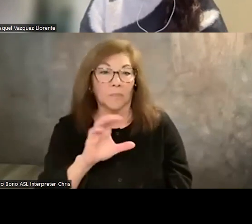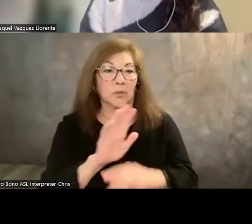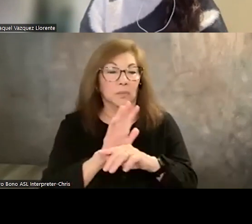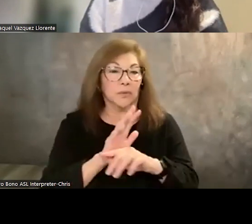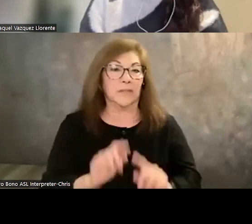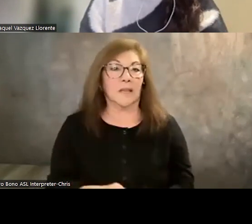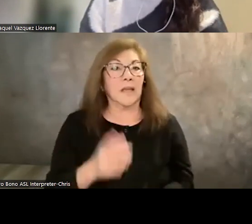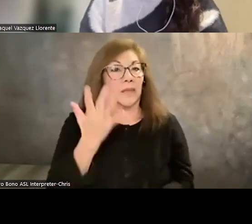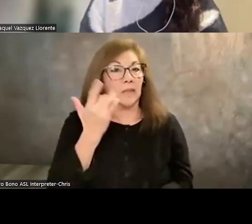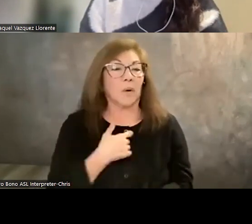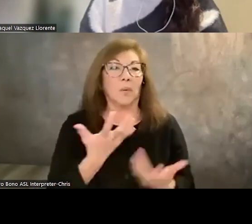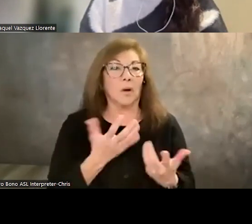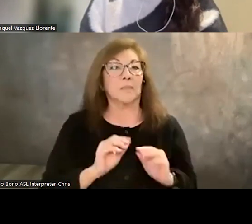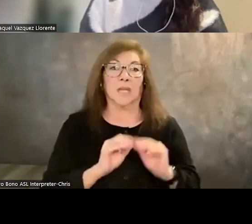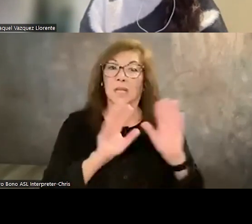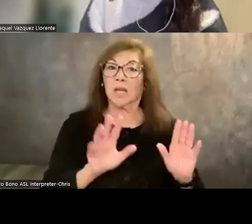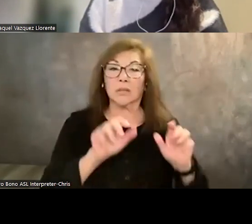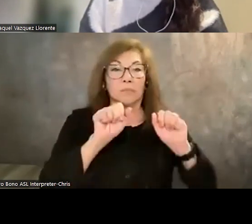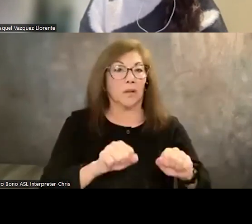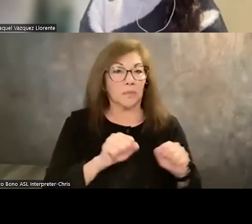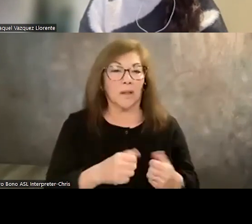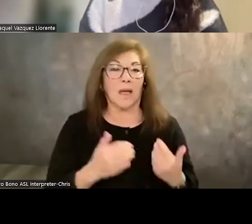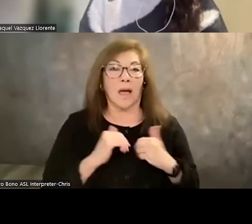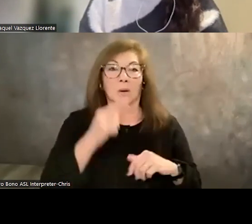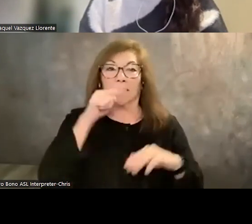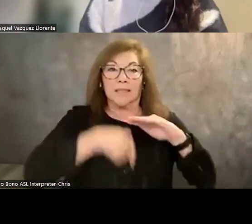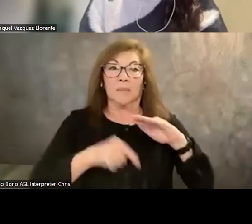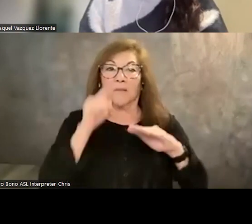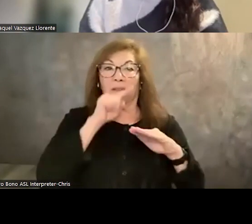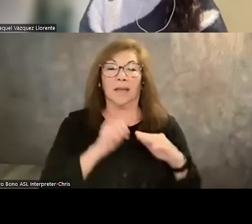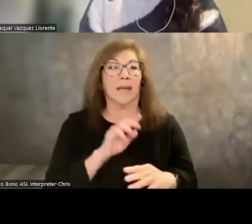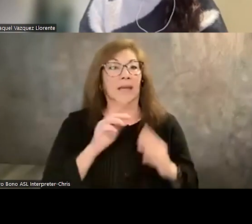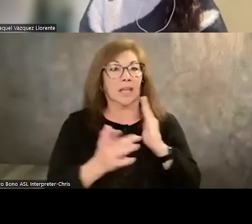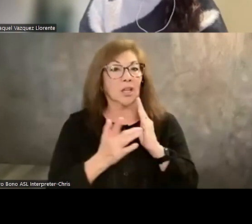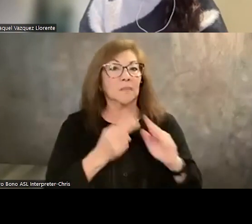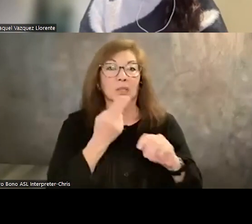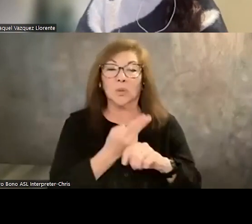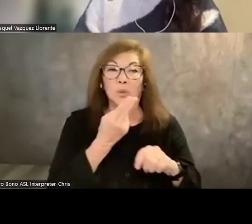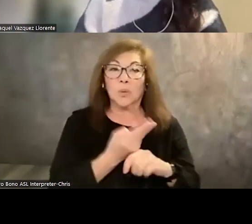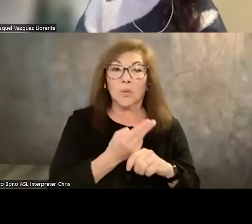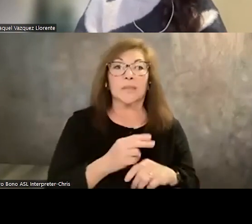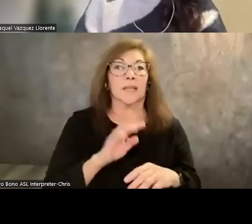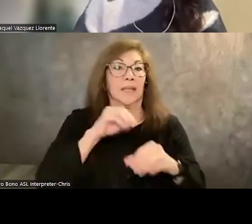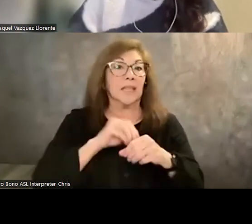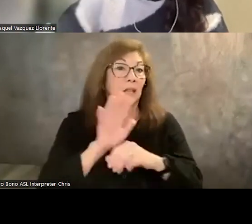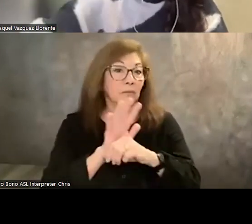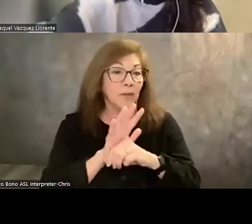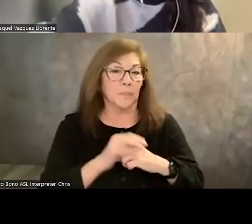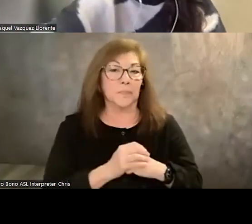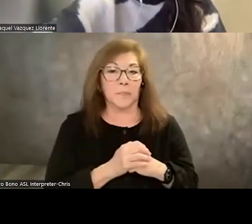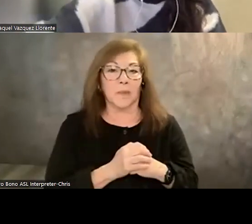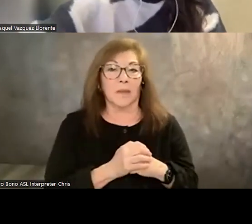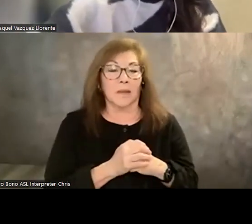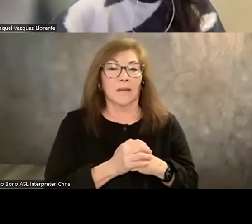why we wanted to be as clear as possible about how deepfake technology was being used in the film.